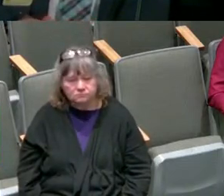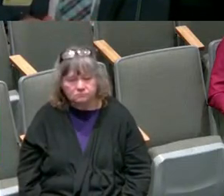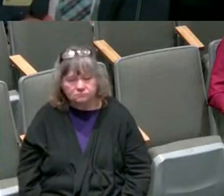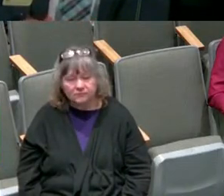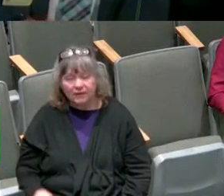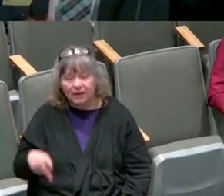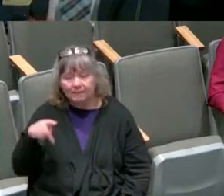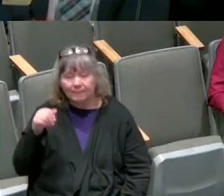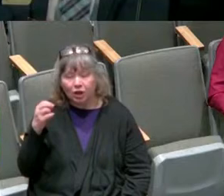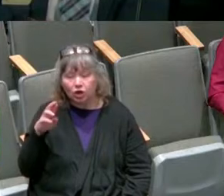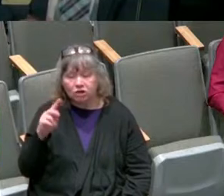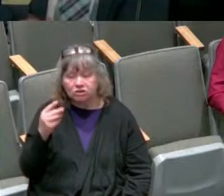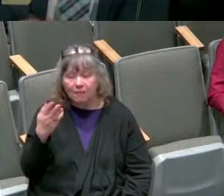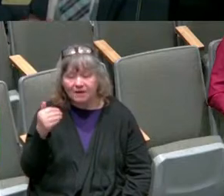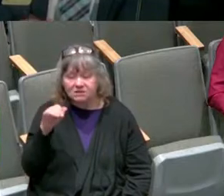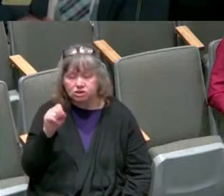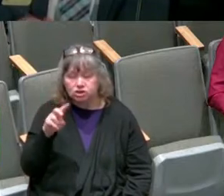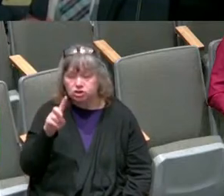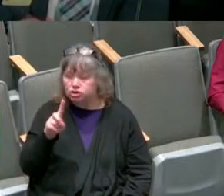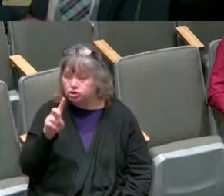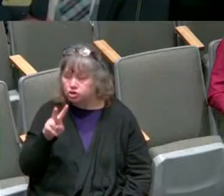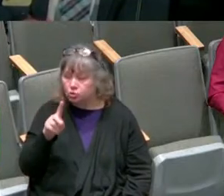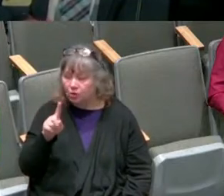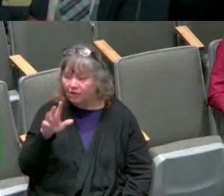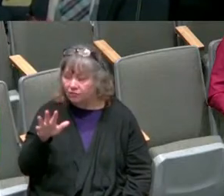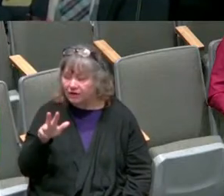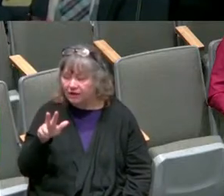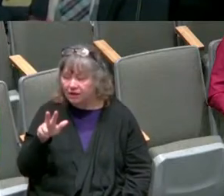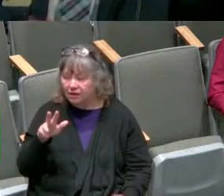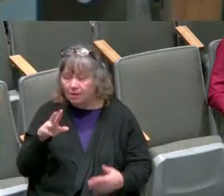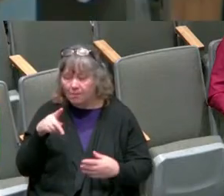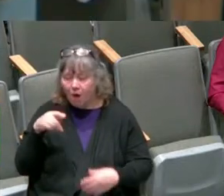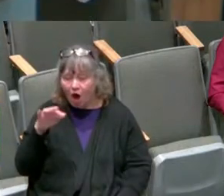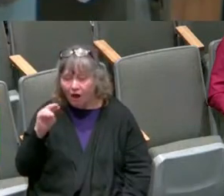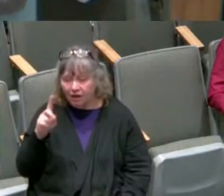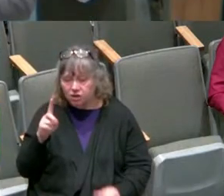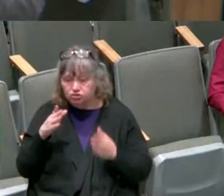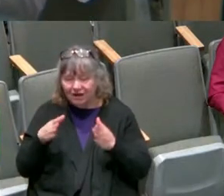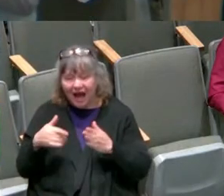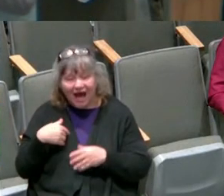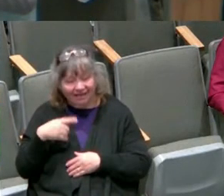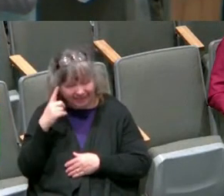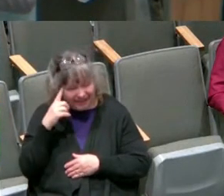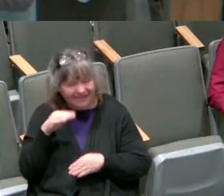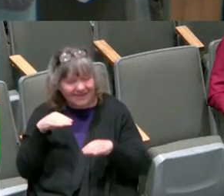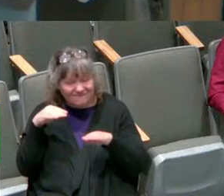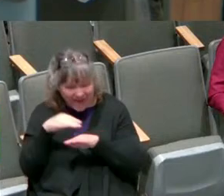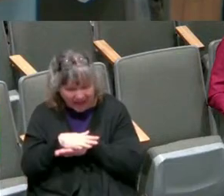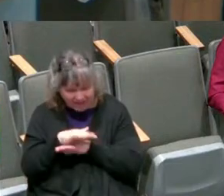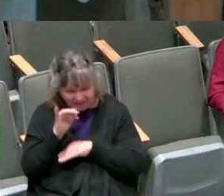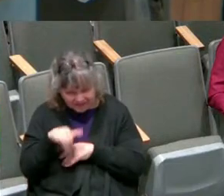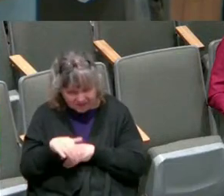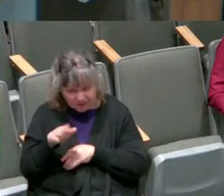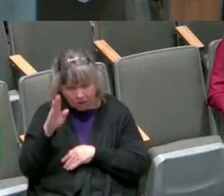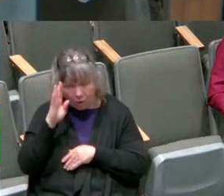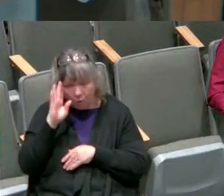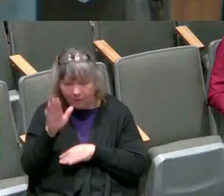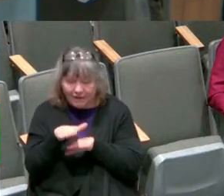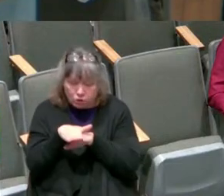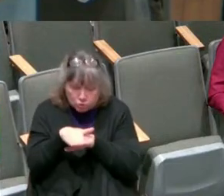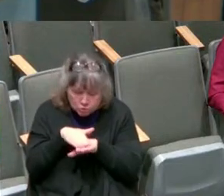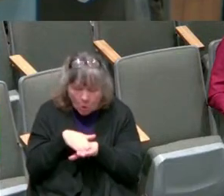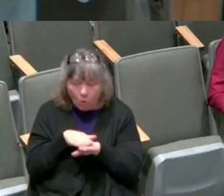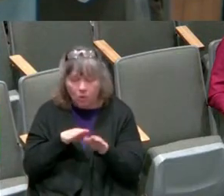Peter Thomas 215 Pond Street through the moderator um I think that the effect of this will be to slow